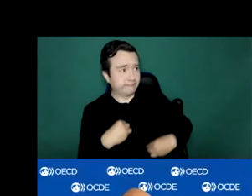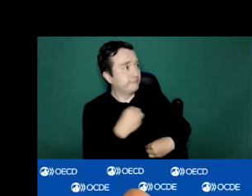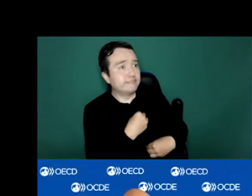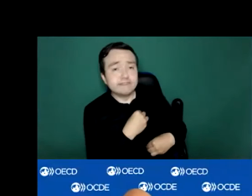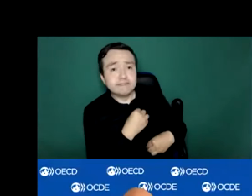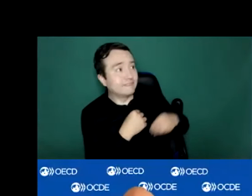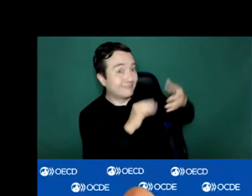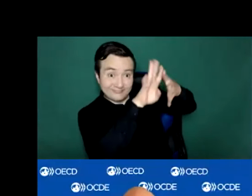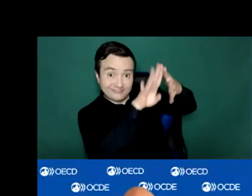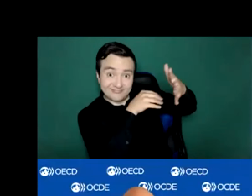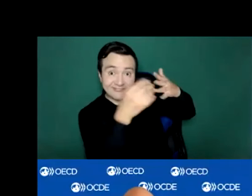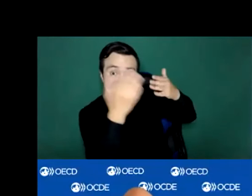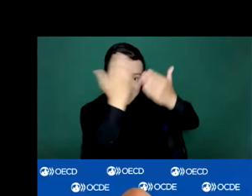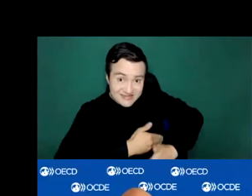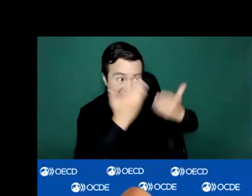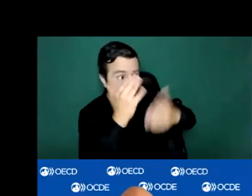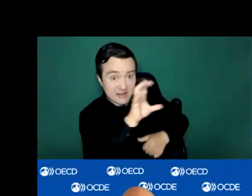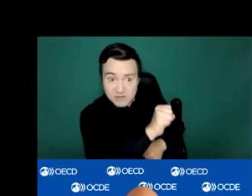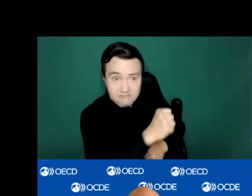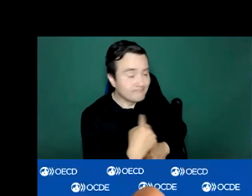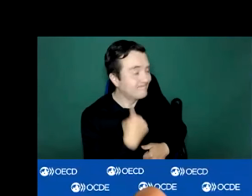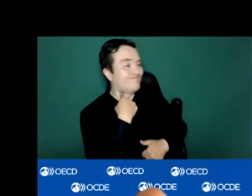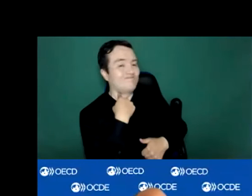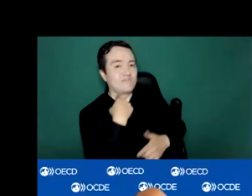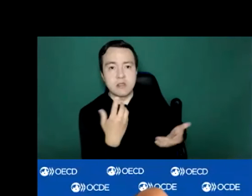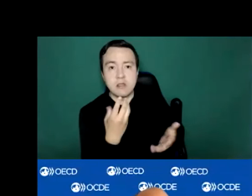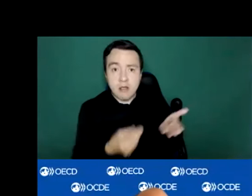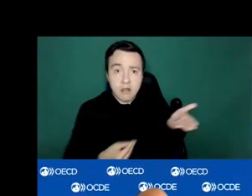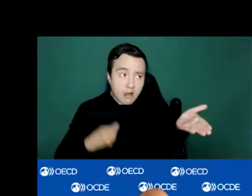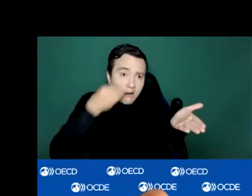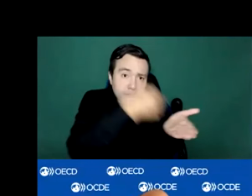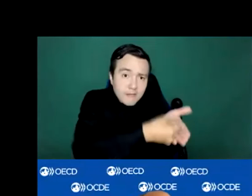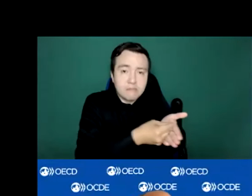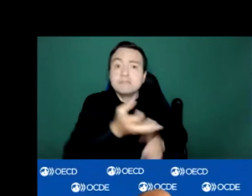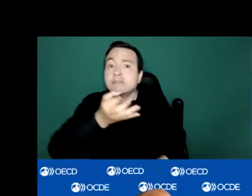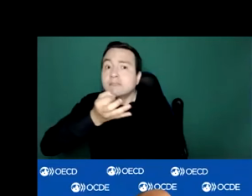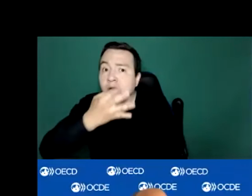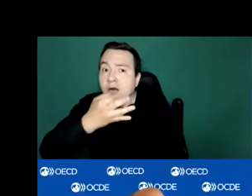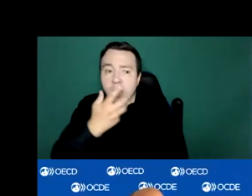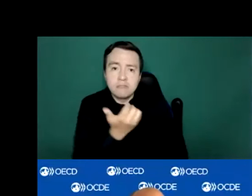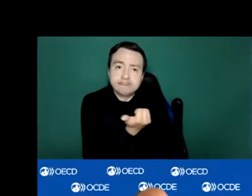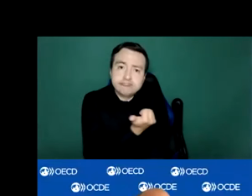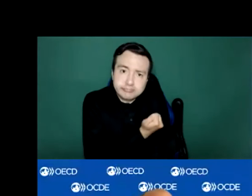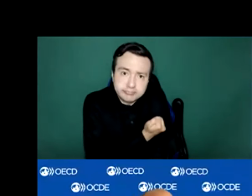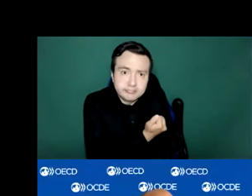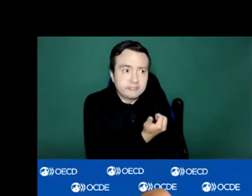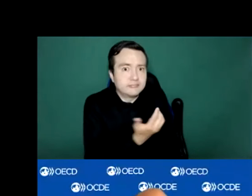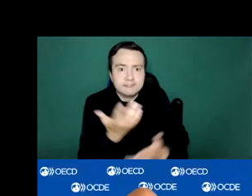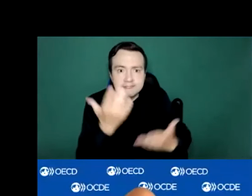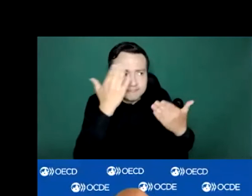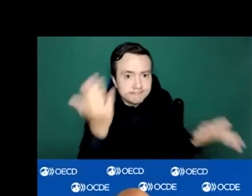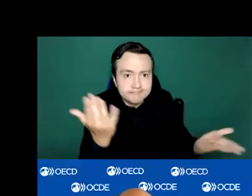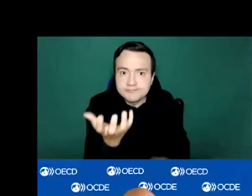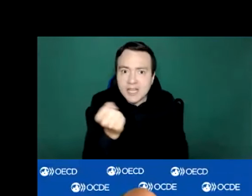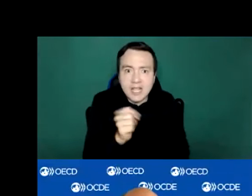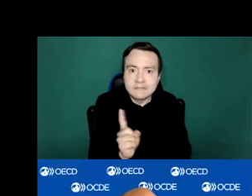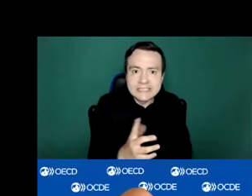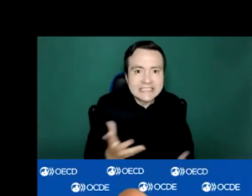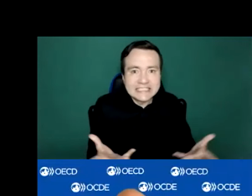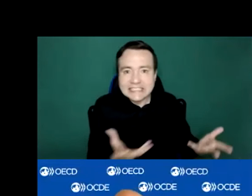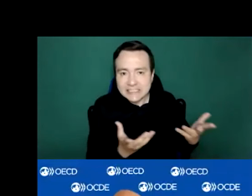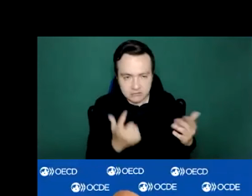much more striking. There's also a gradient by level of education and